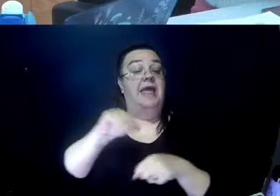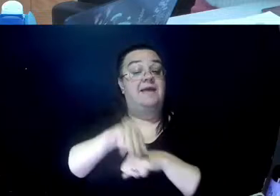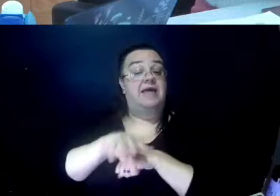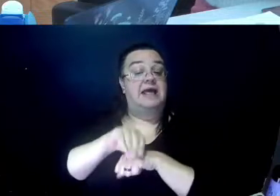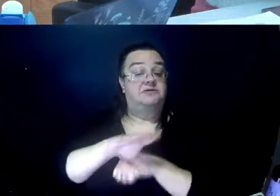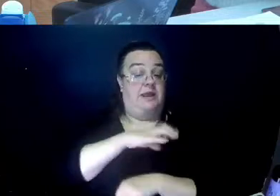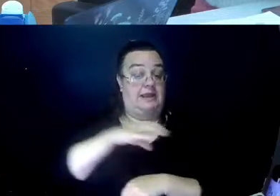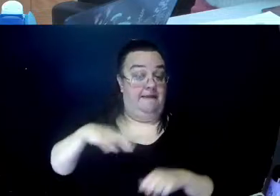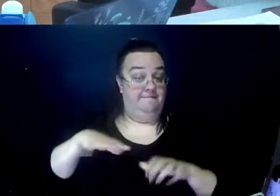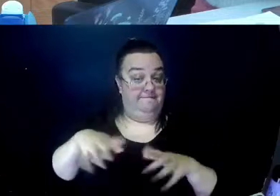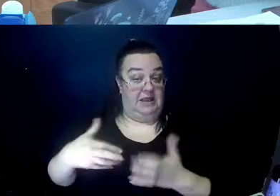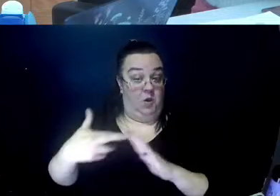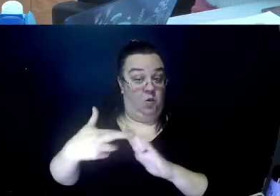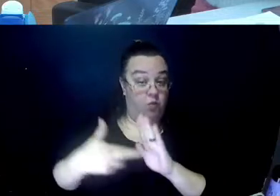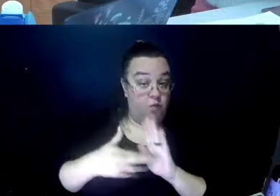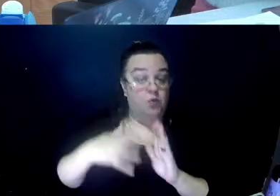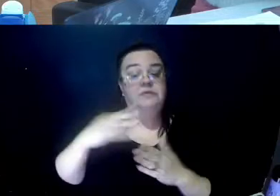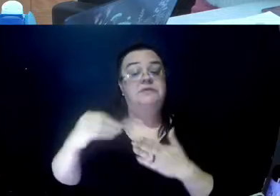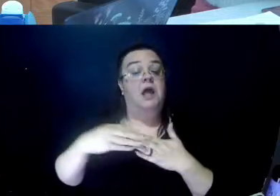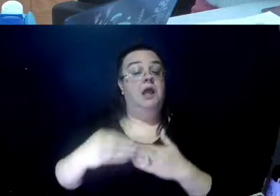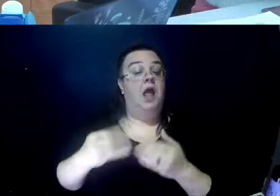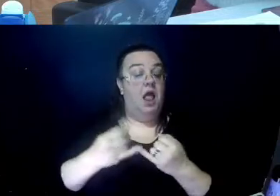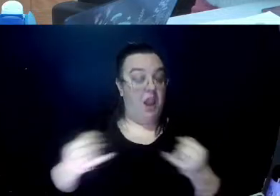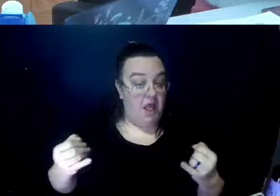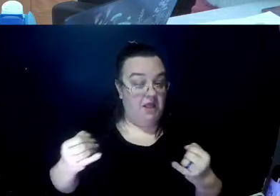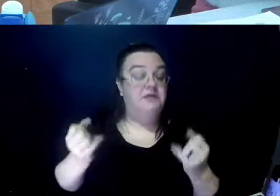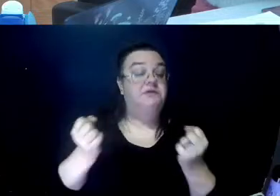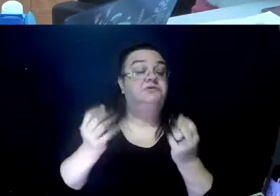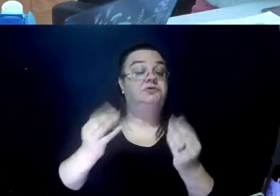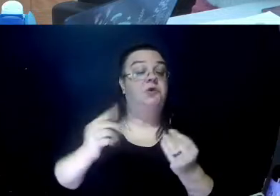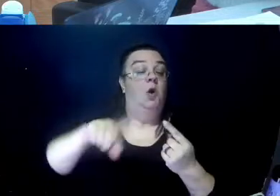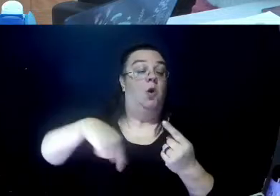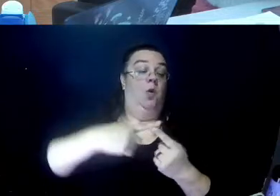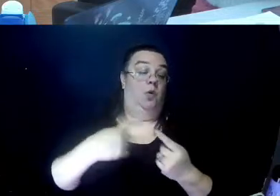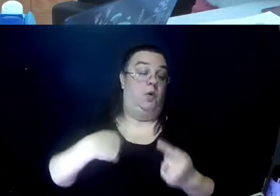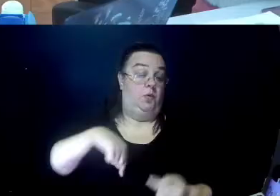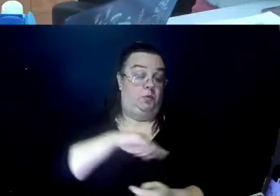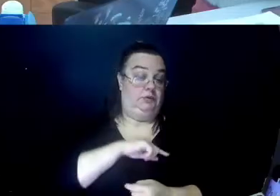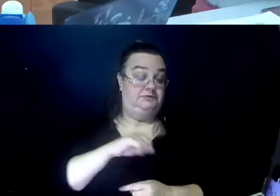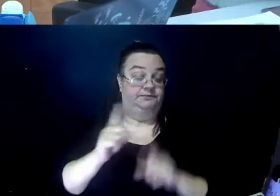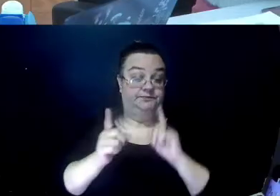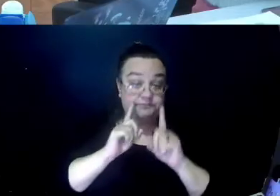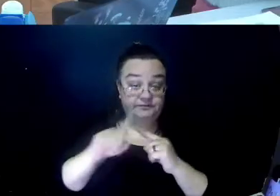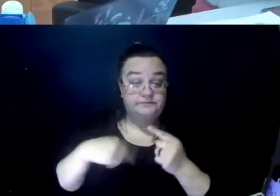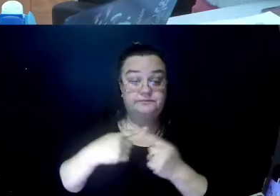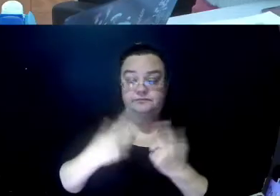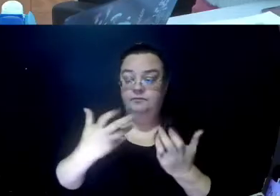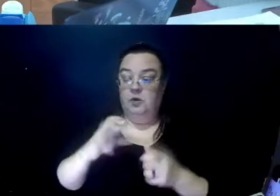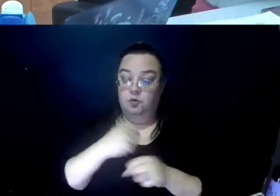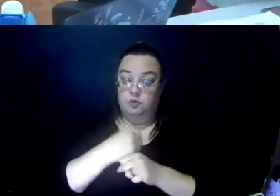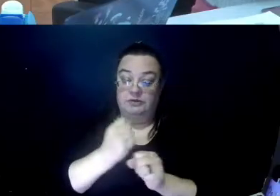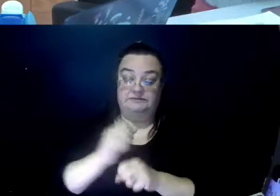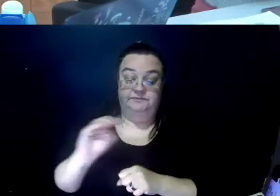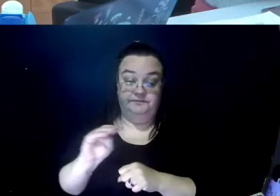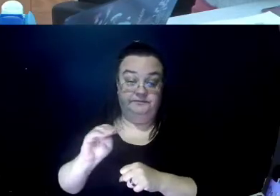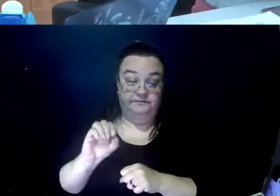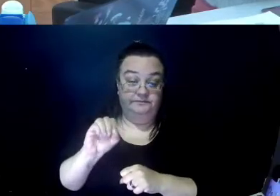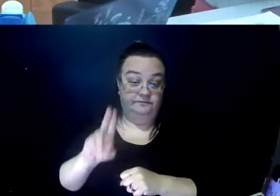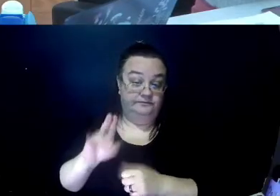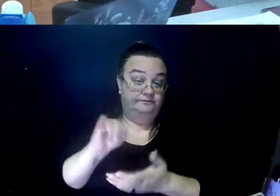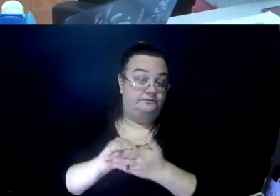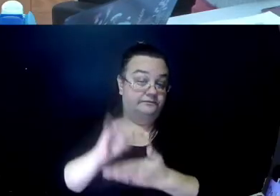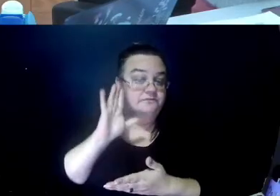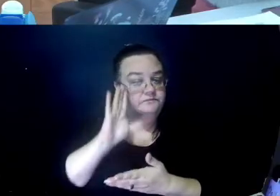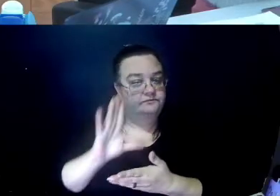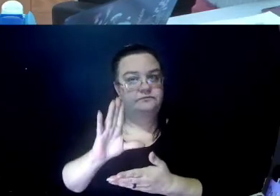and guidelines. And so when we're talking about creating an MOU that would work for